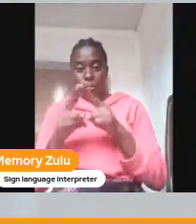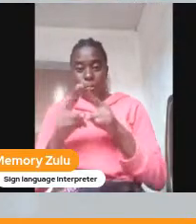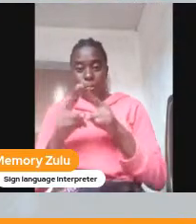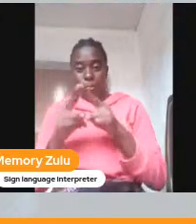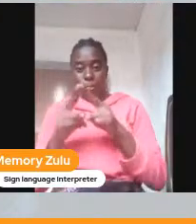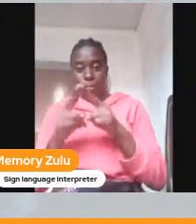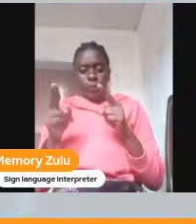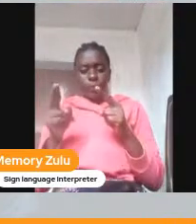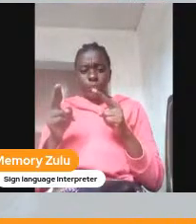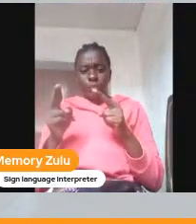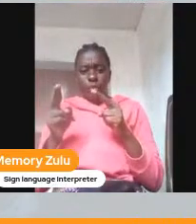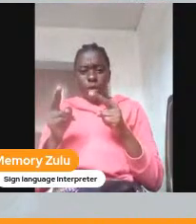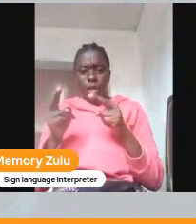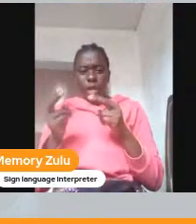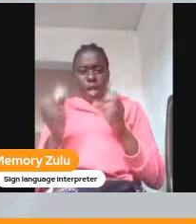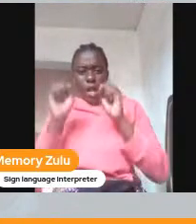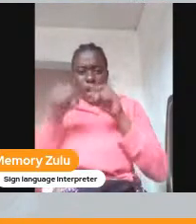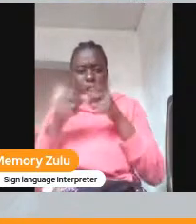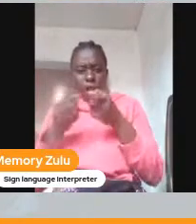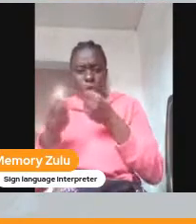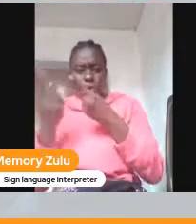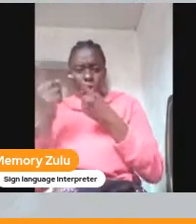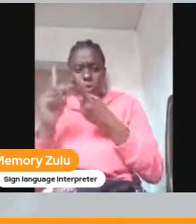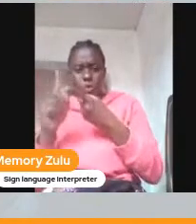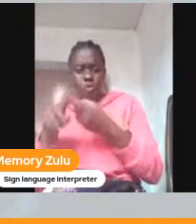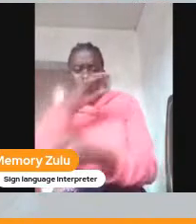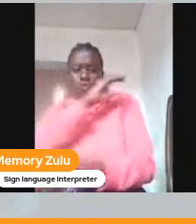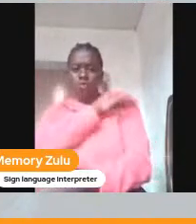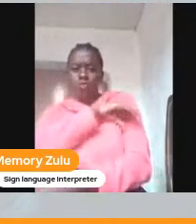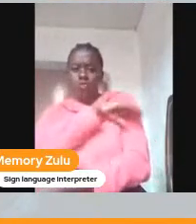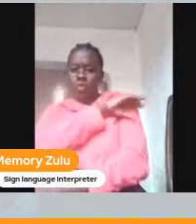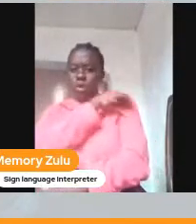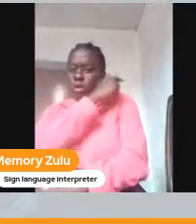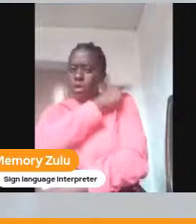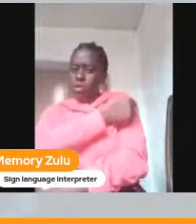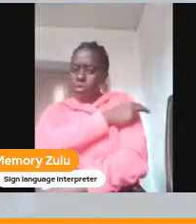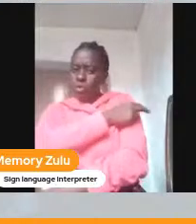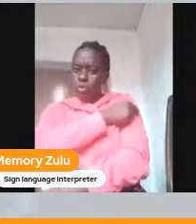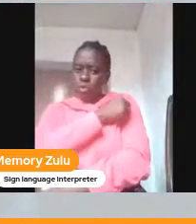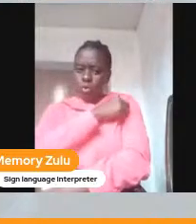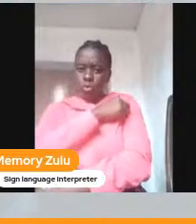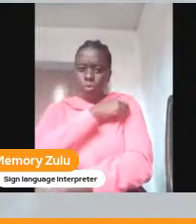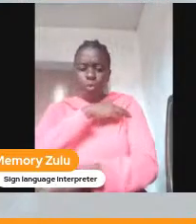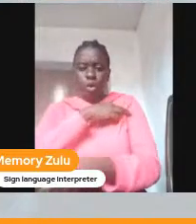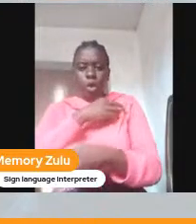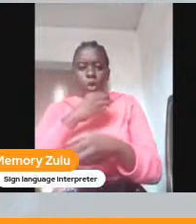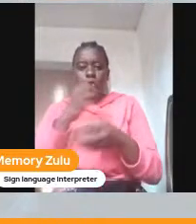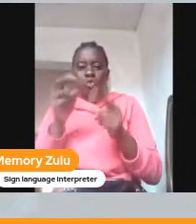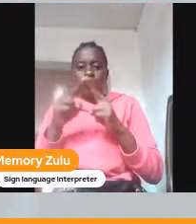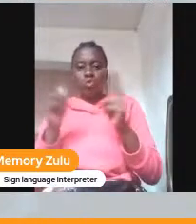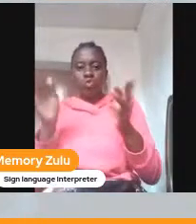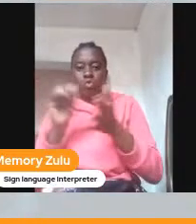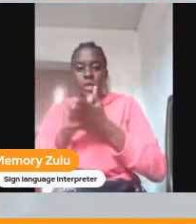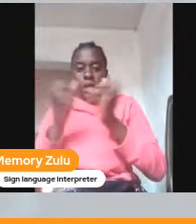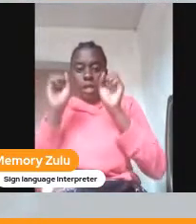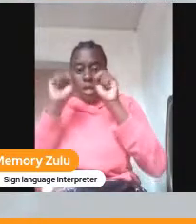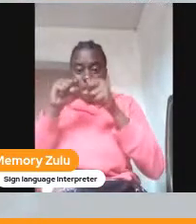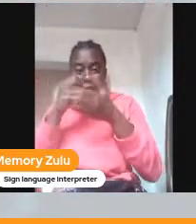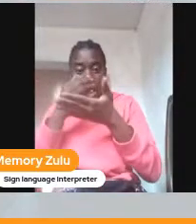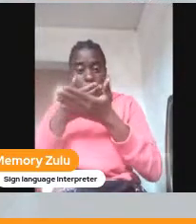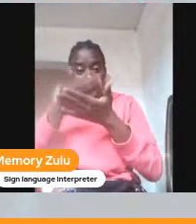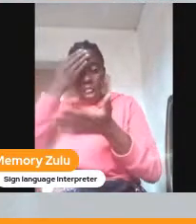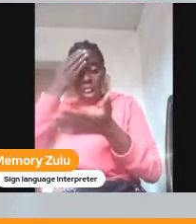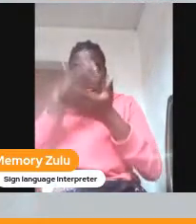use condoms, let's go and learn on how to use condoms. That way, it's going to help us, and we may